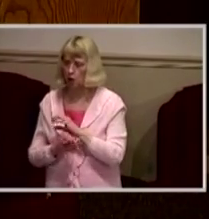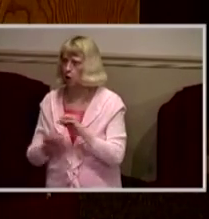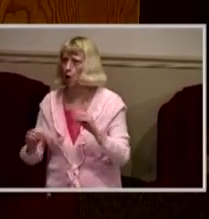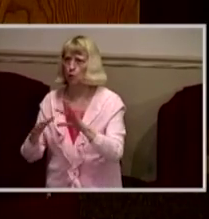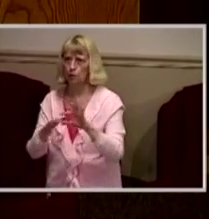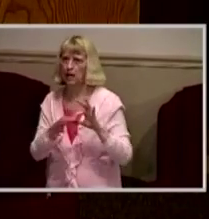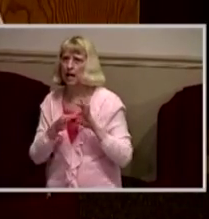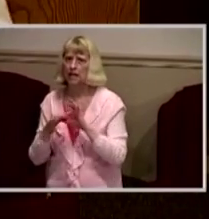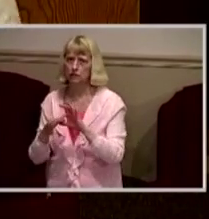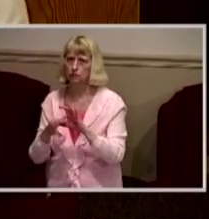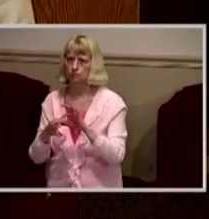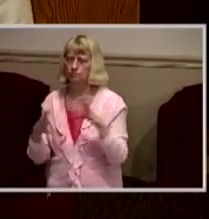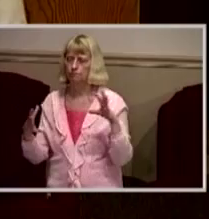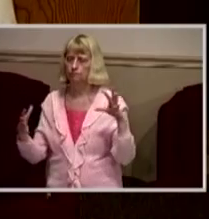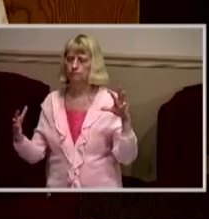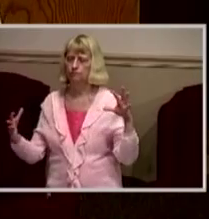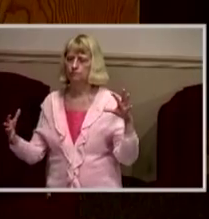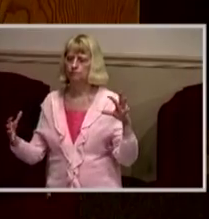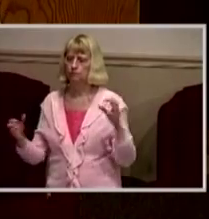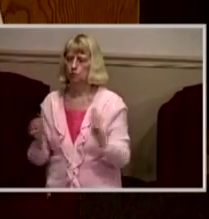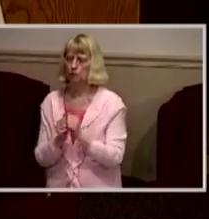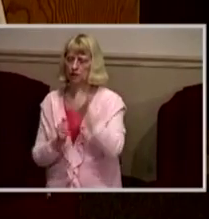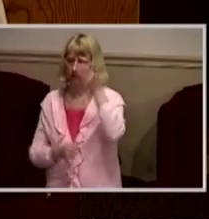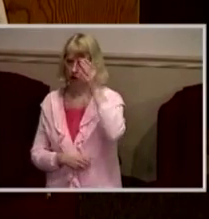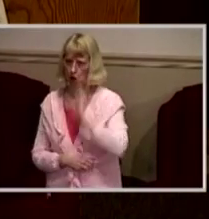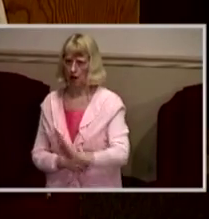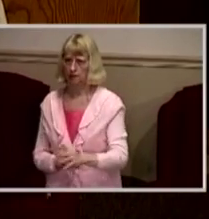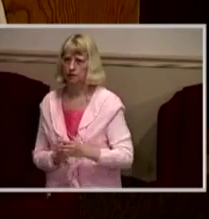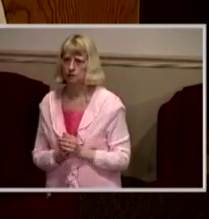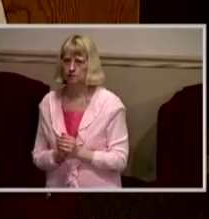relationship at all with our God.